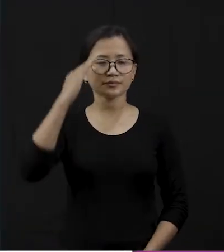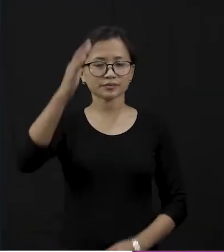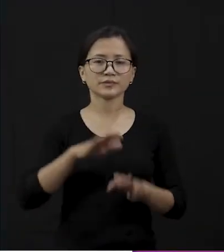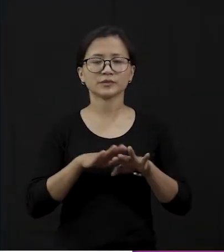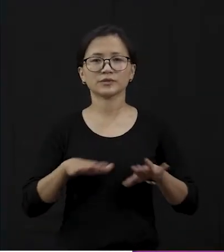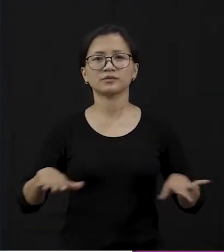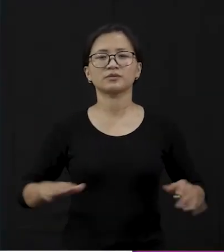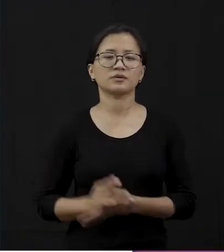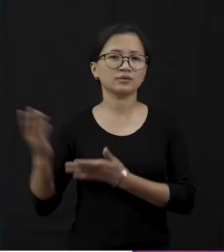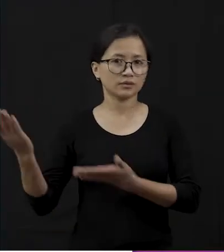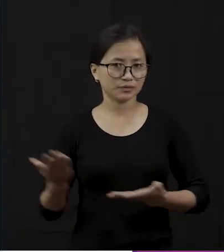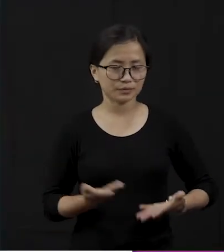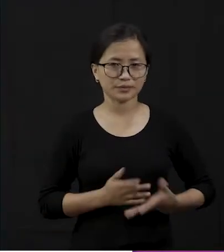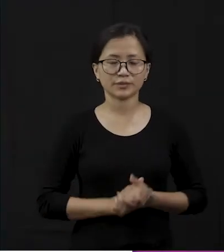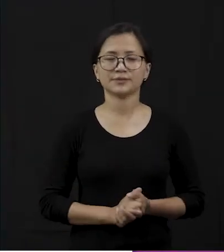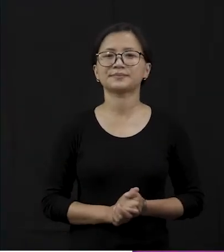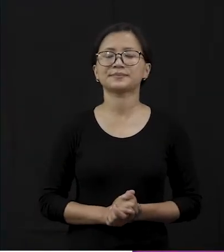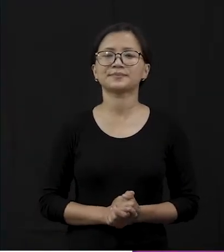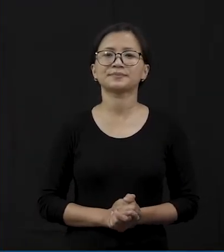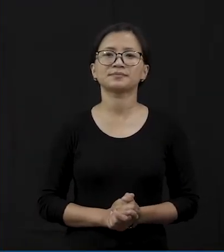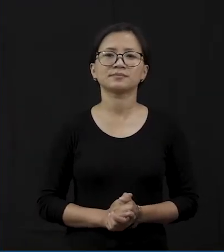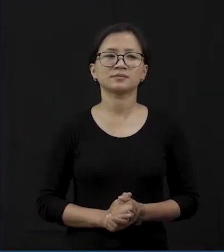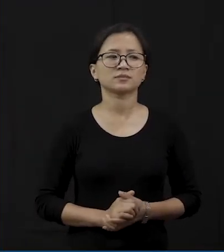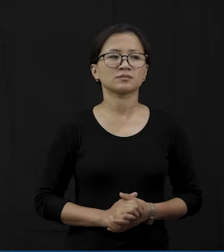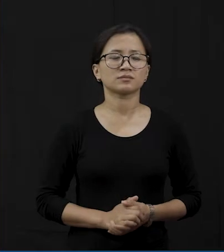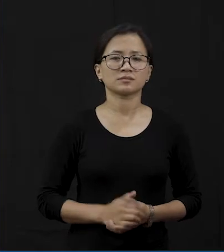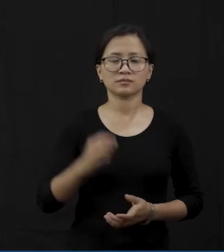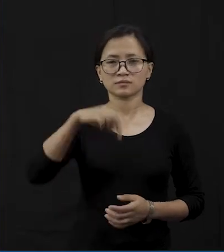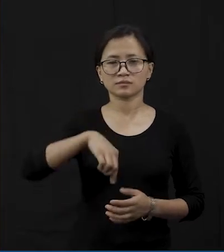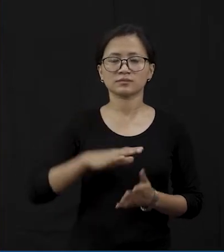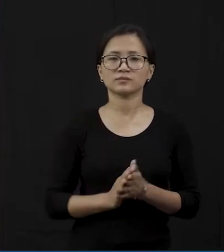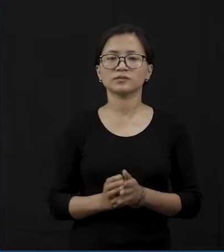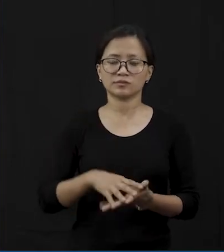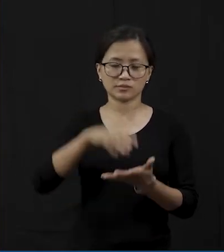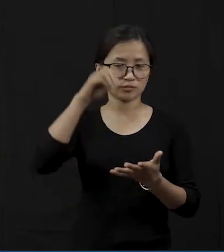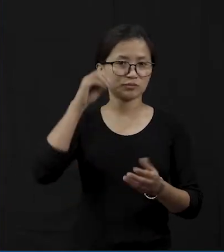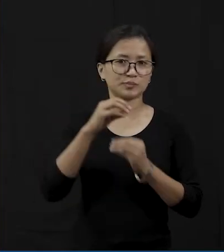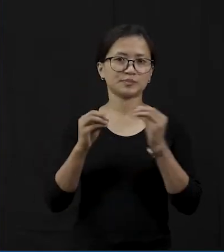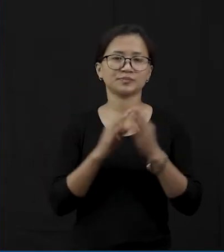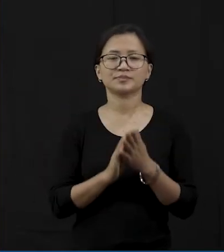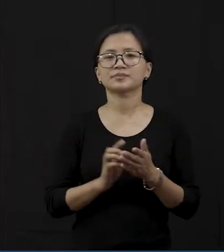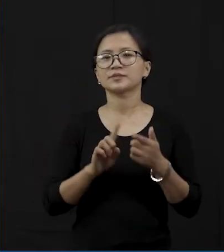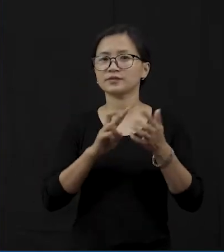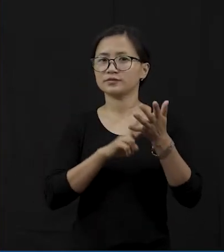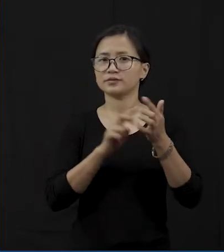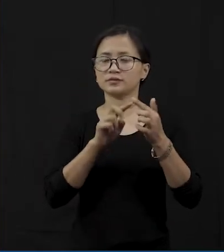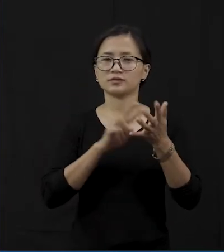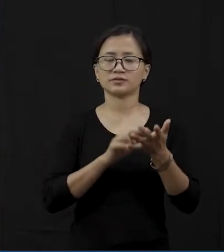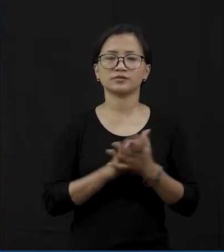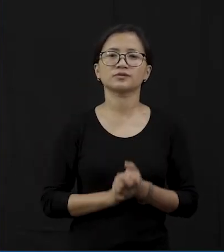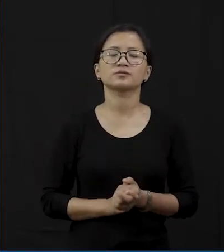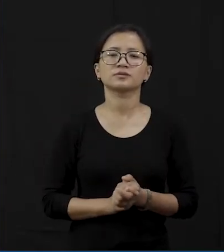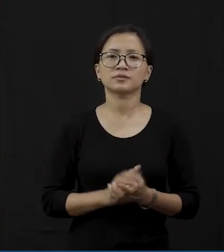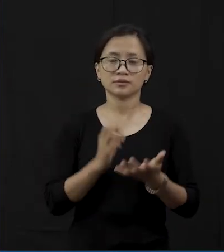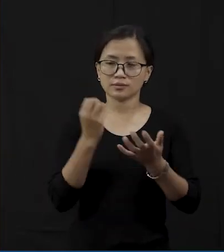Hello students, welcome back. So today we will learn about even numbers and odd